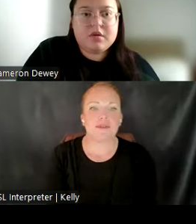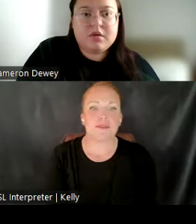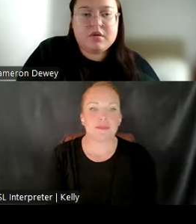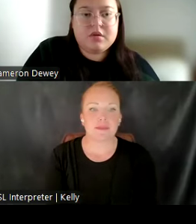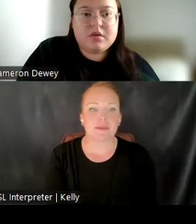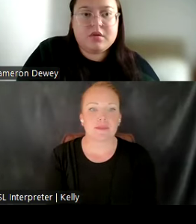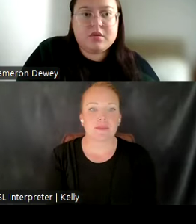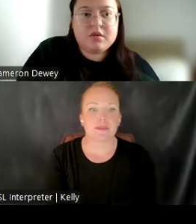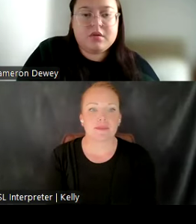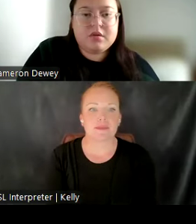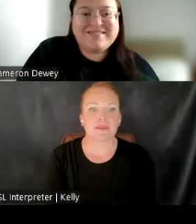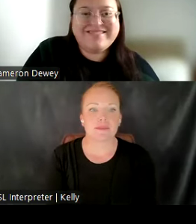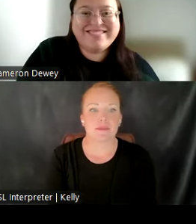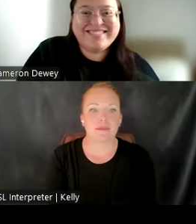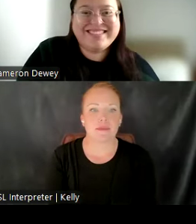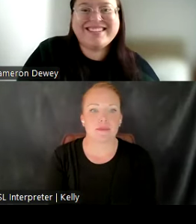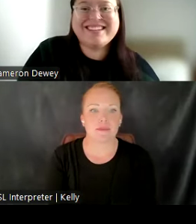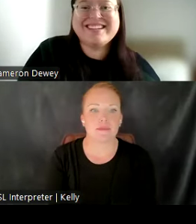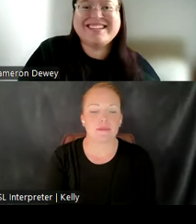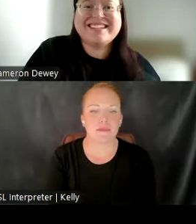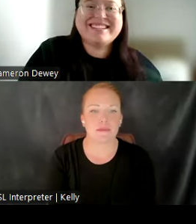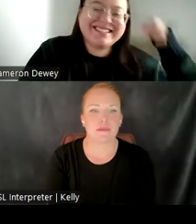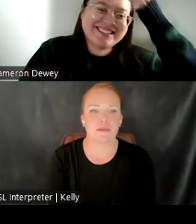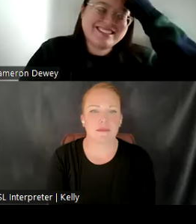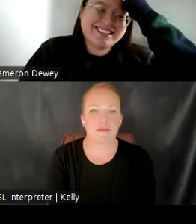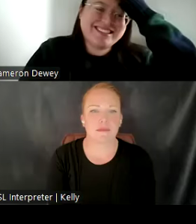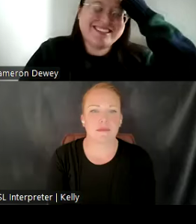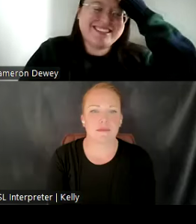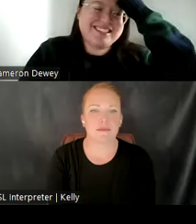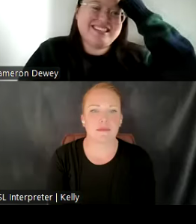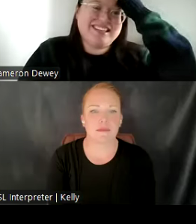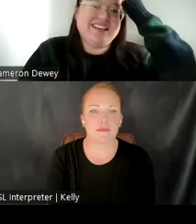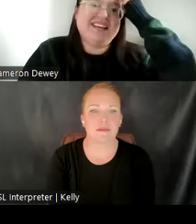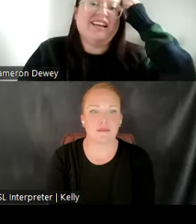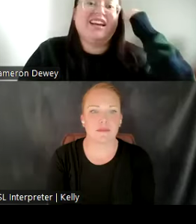And look at you guys already crushing it.